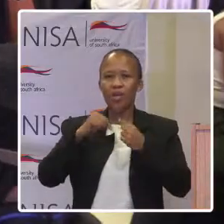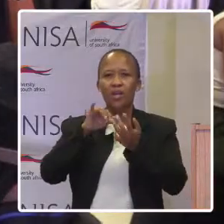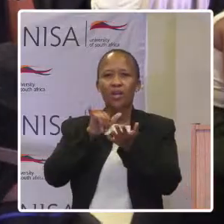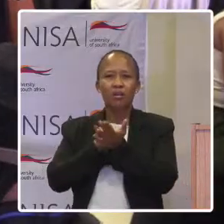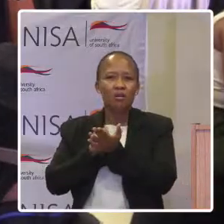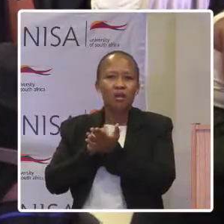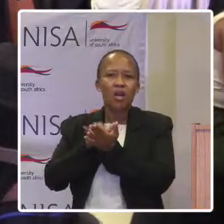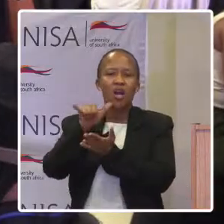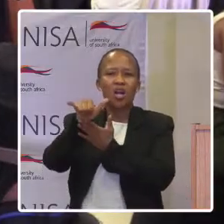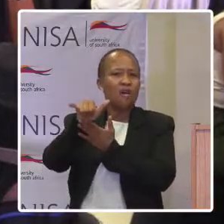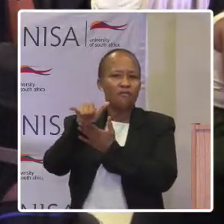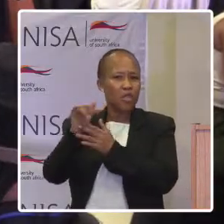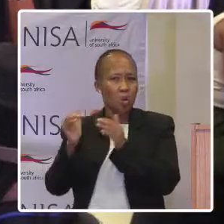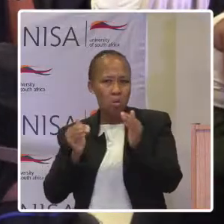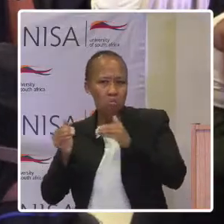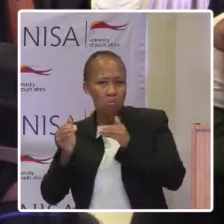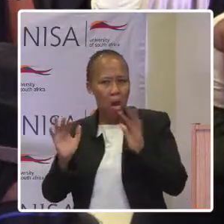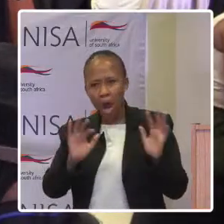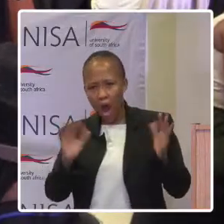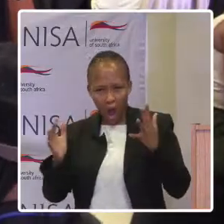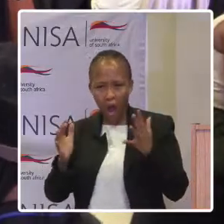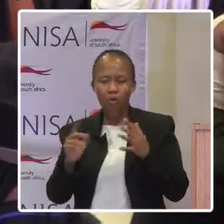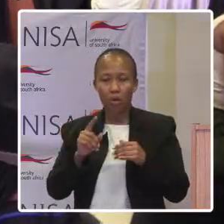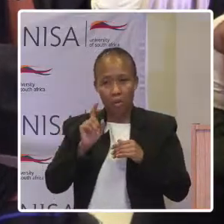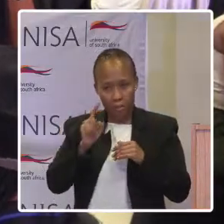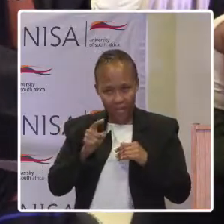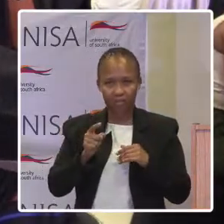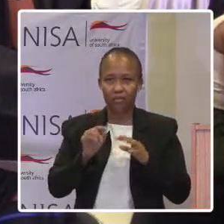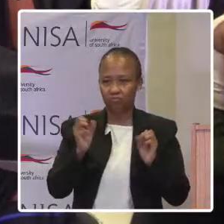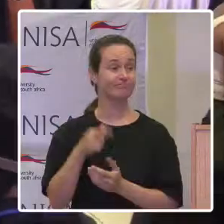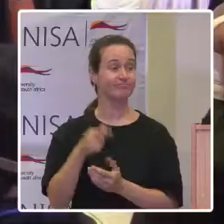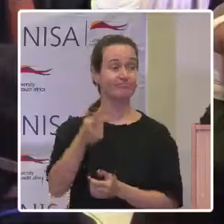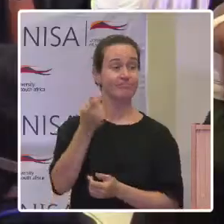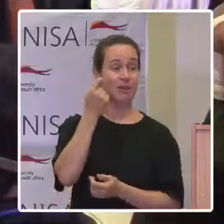how it's managed. Thank you, Prof. Thank you so much, Advocate.